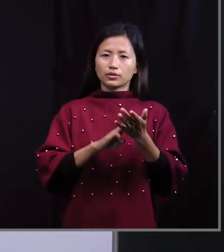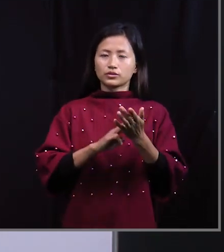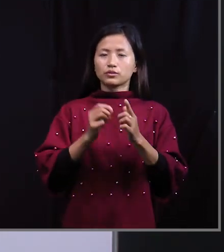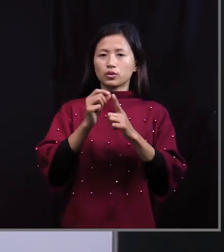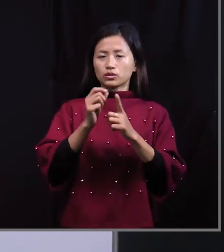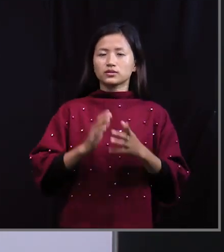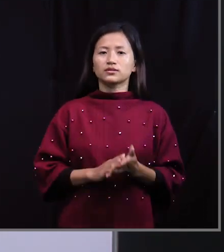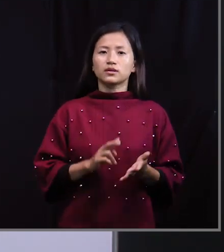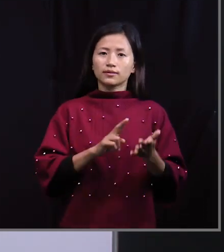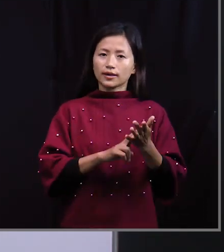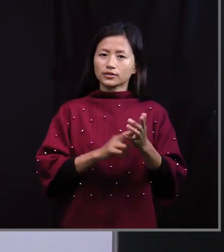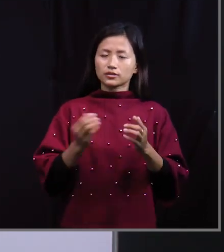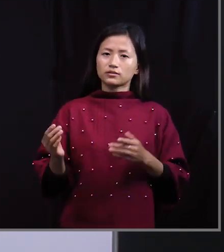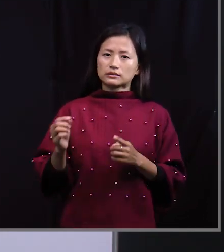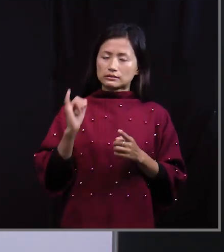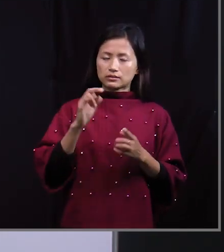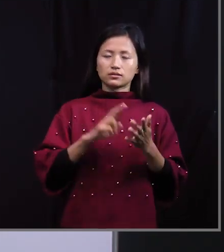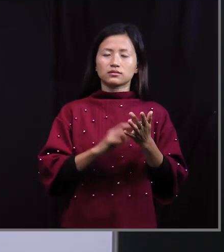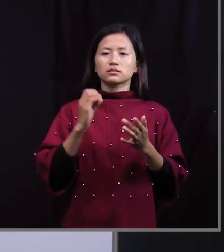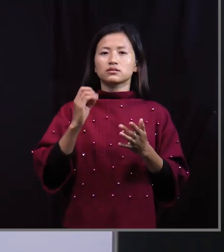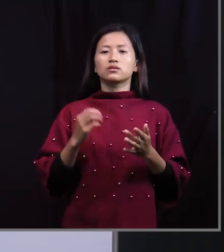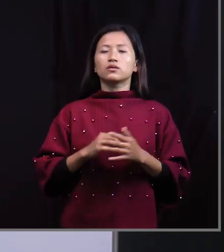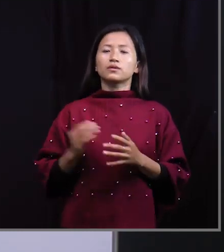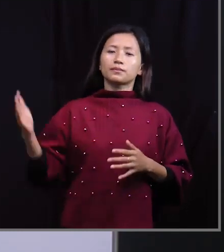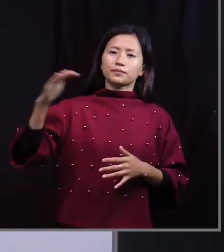policy, national income. All those economic